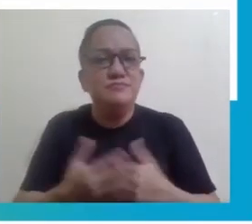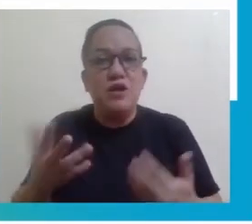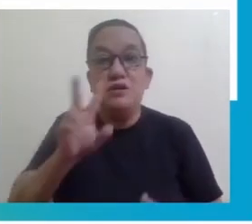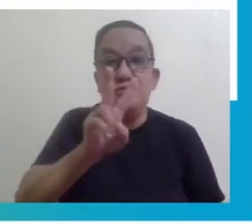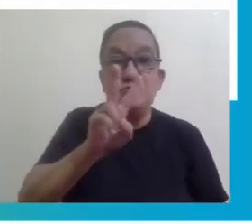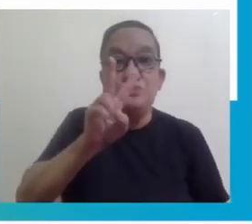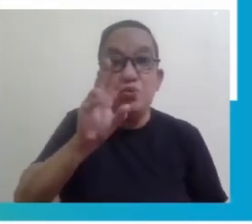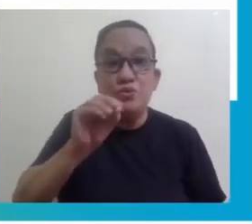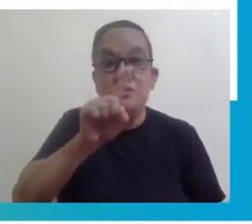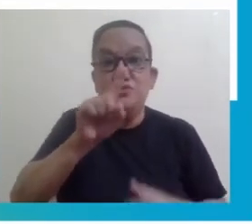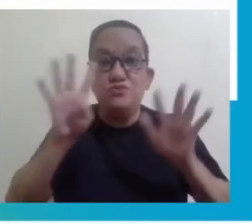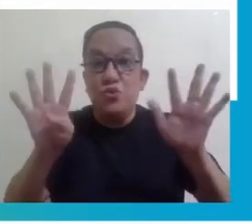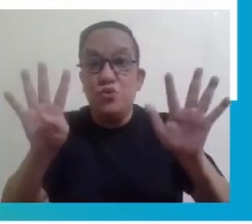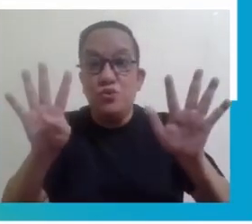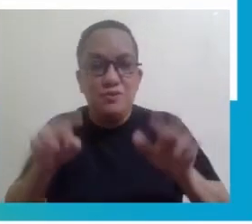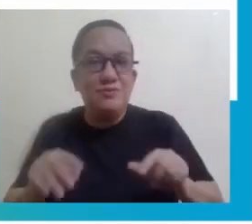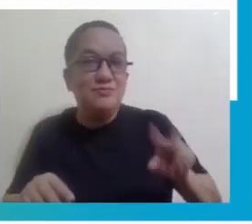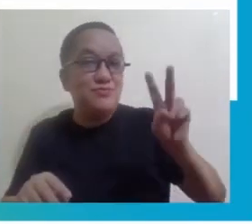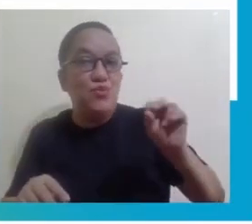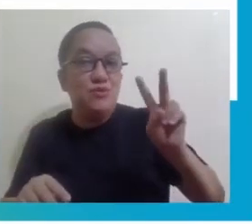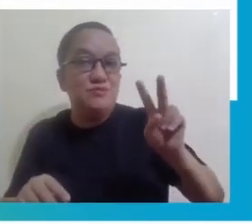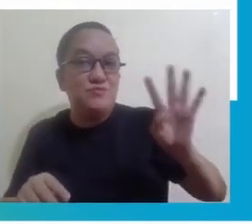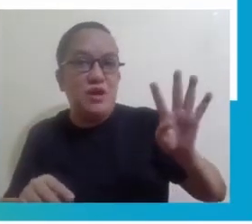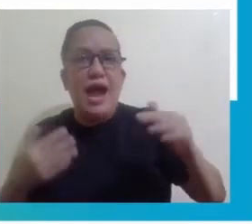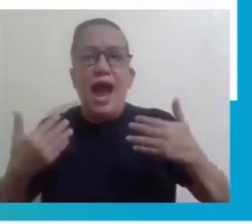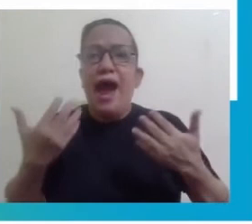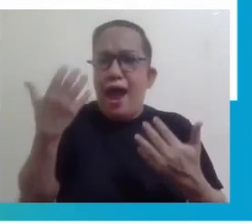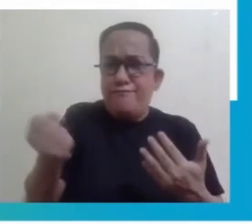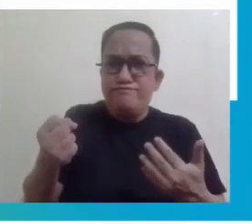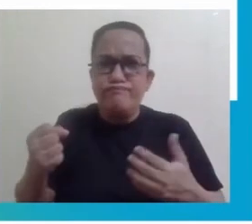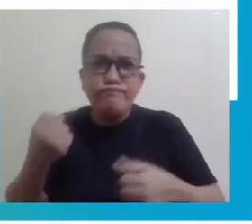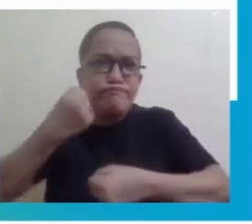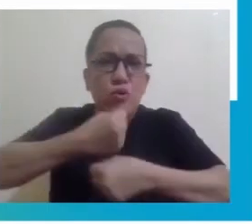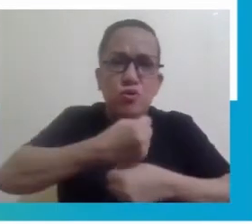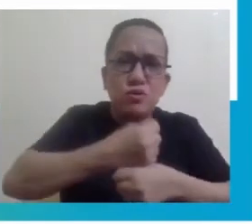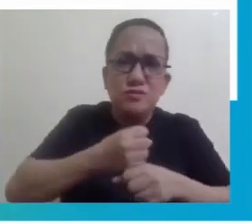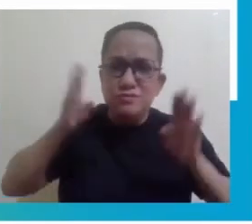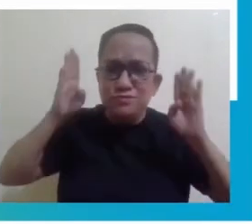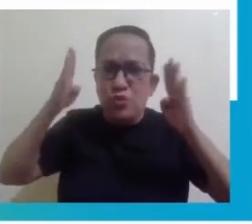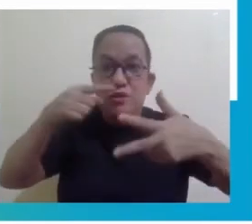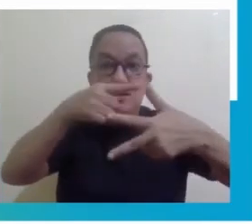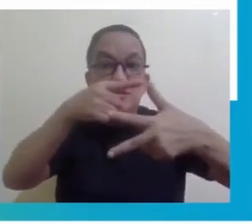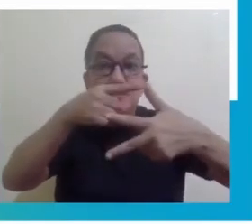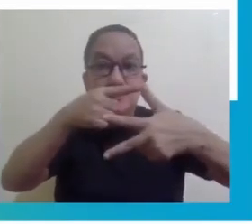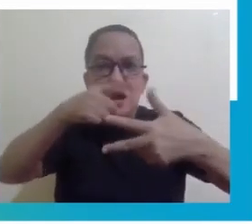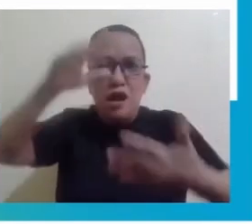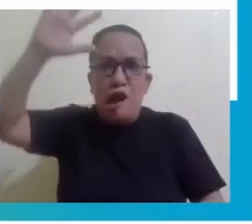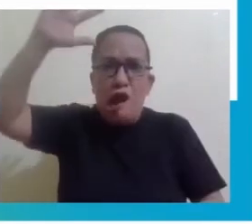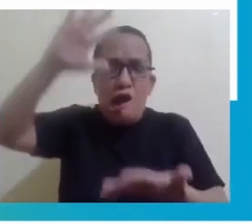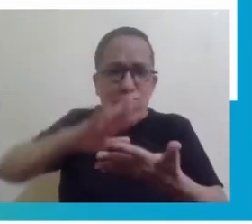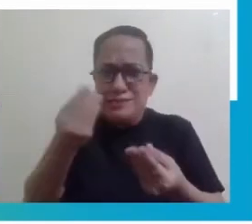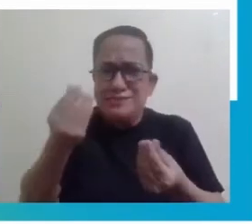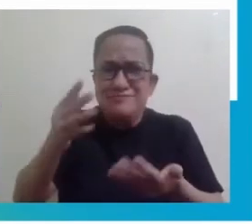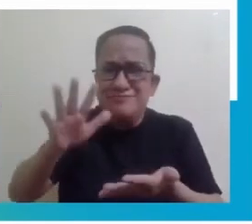the current action plan, we are focusing on three main areas: reducing plastic pollution, improving coastal